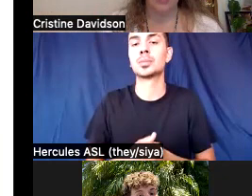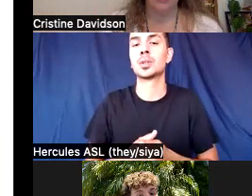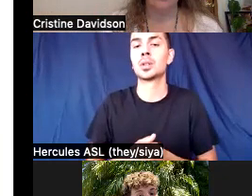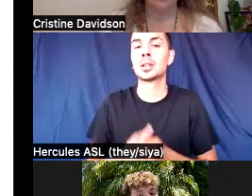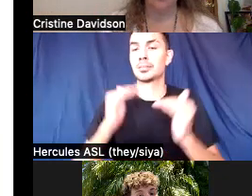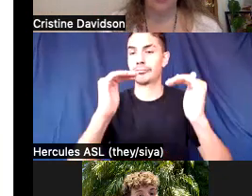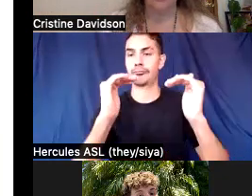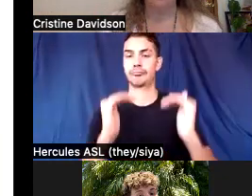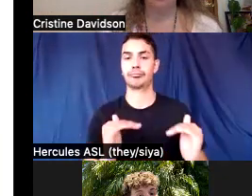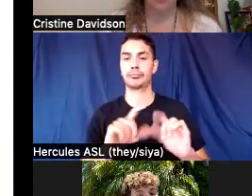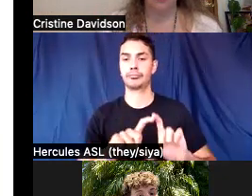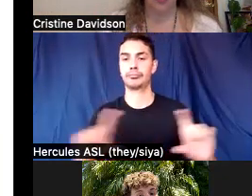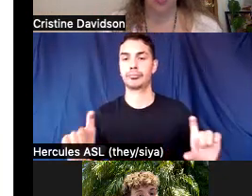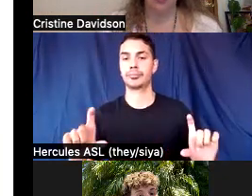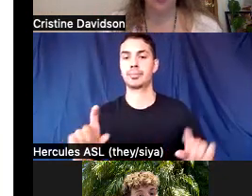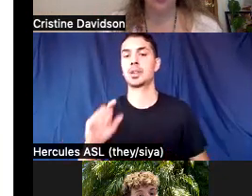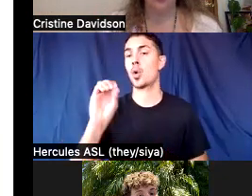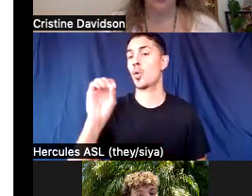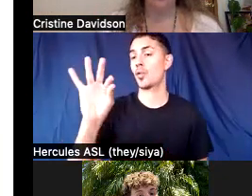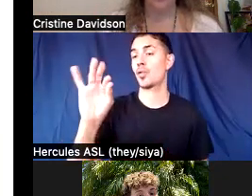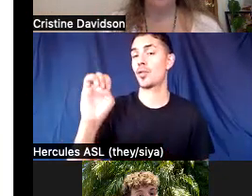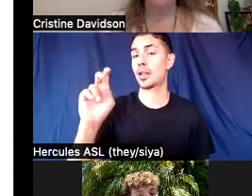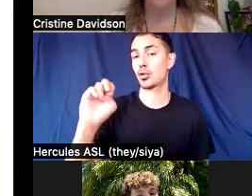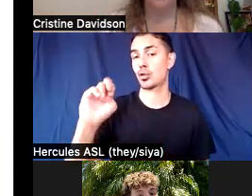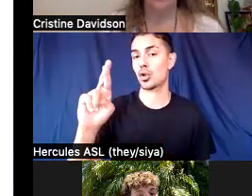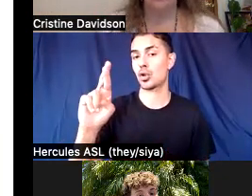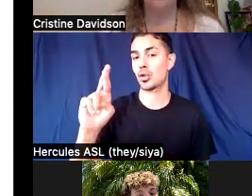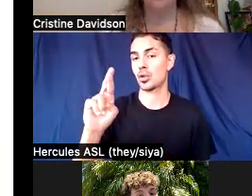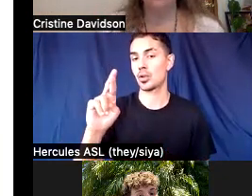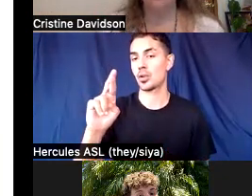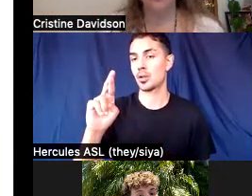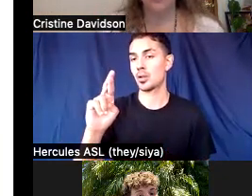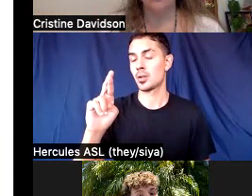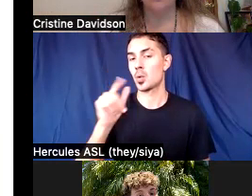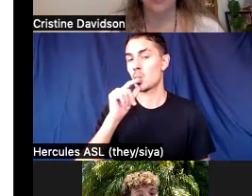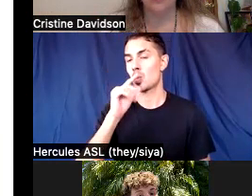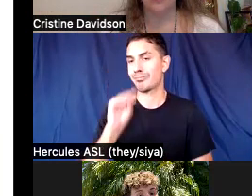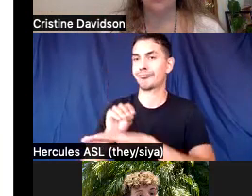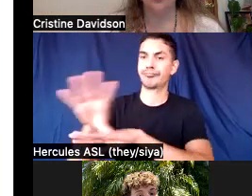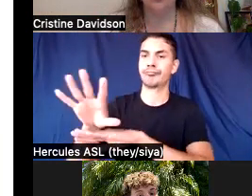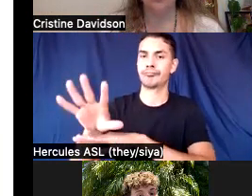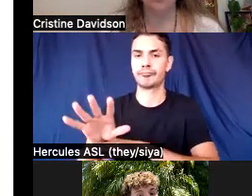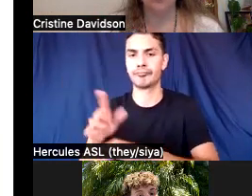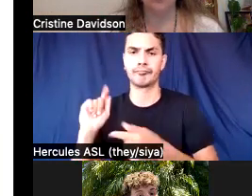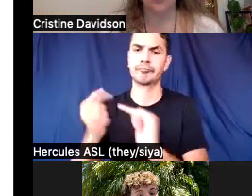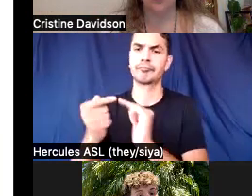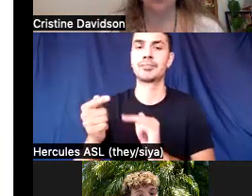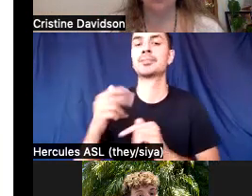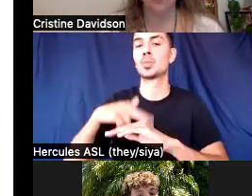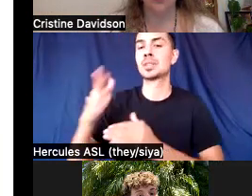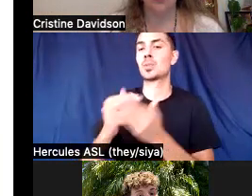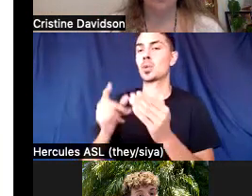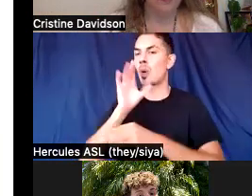without implying that arrest has been made or charged, right? And we can get into,